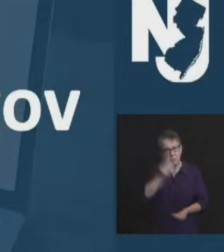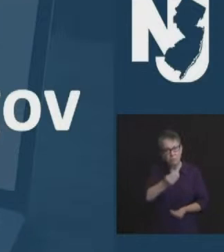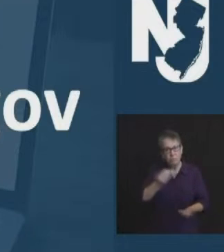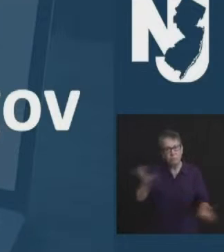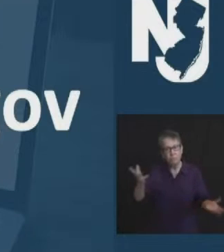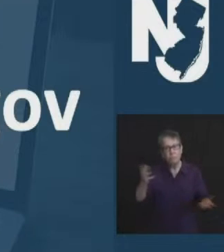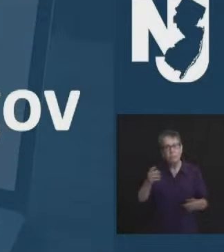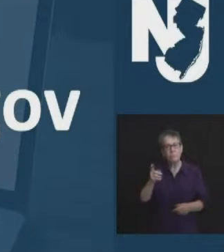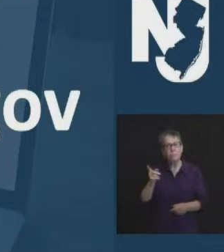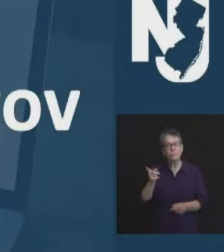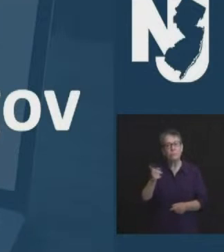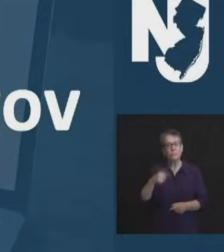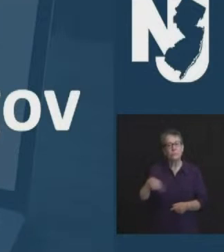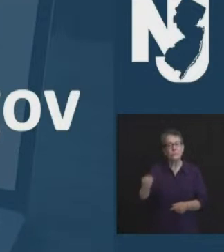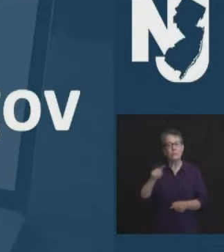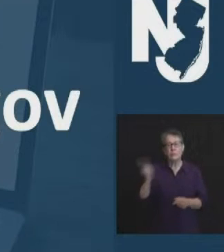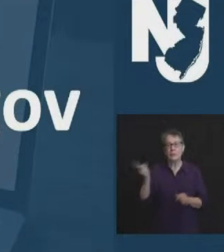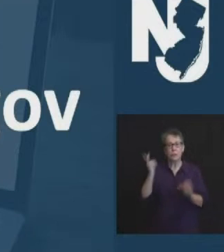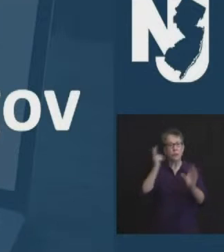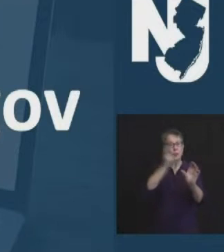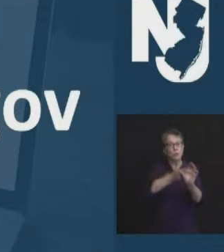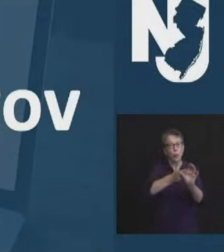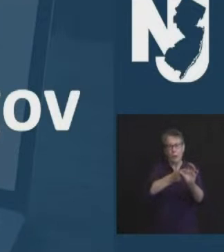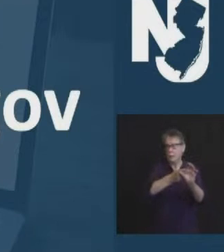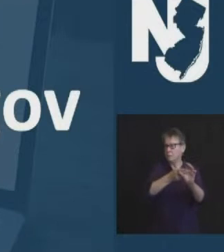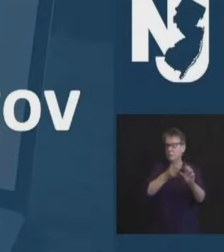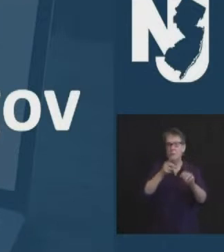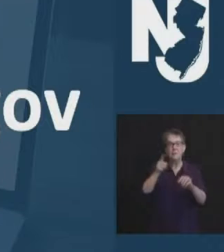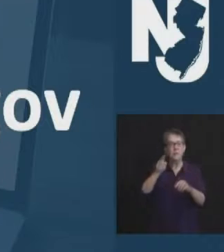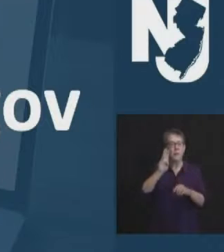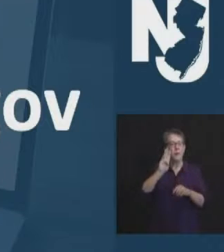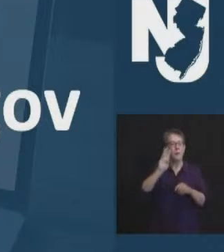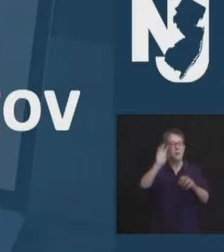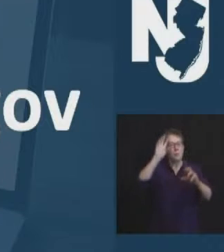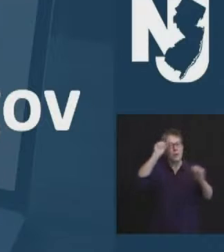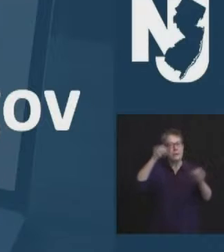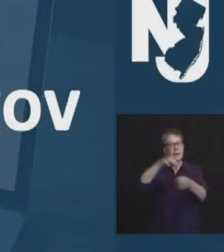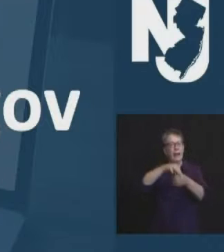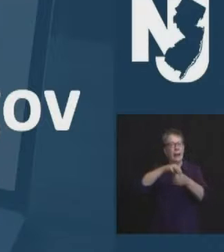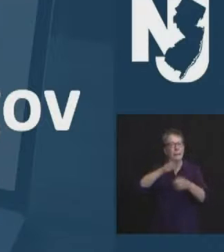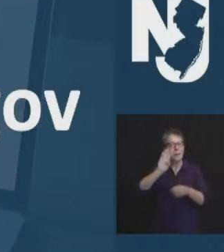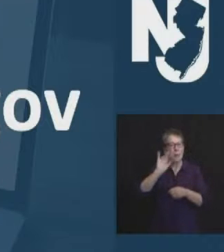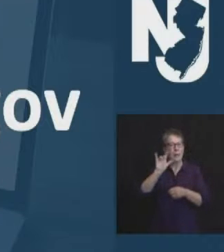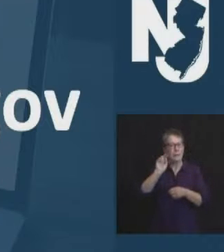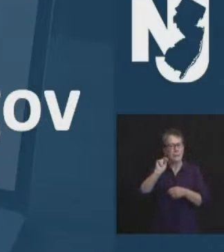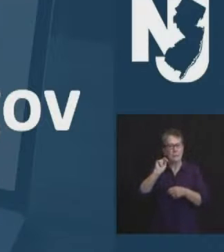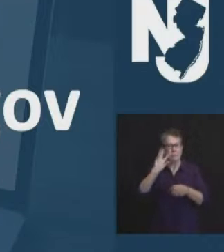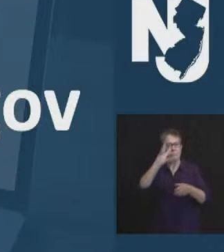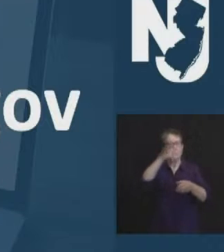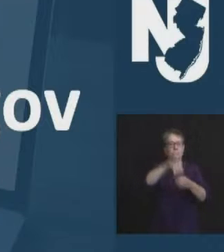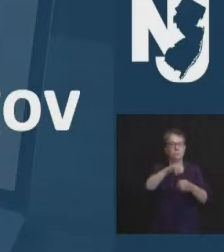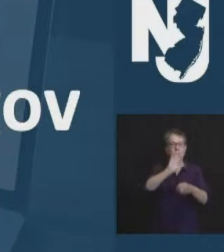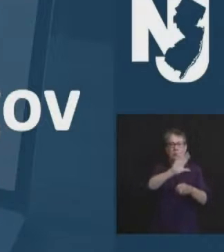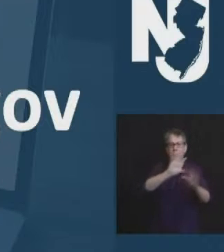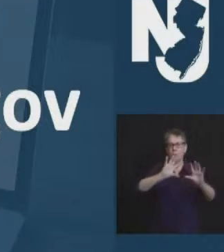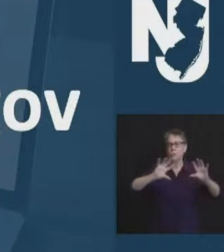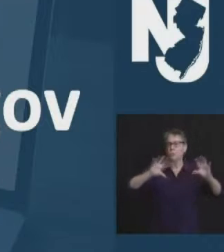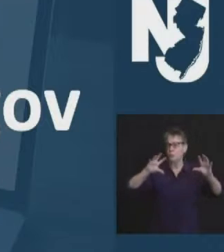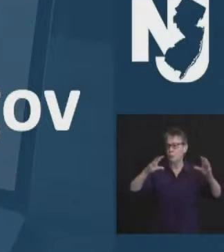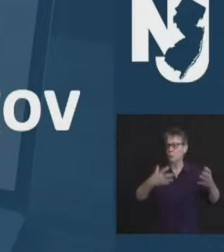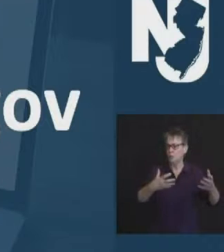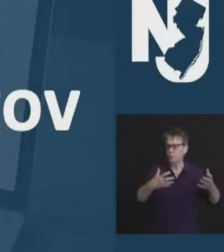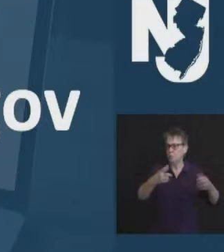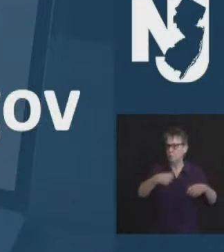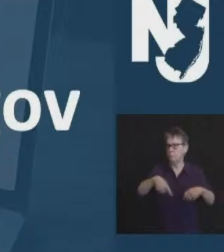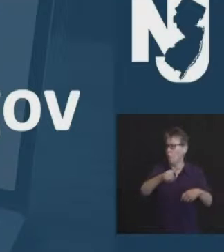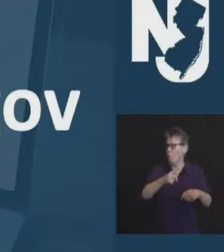about working together right out of the blocks with a particular focus on small businesses. And then thirdly, we were